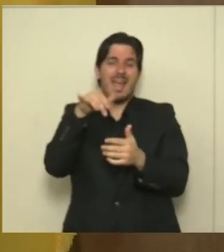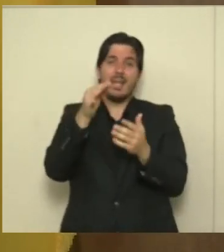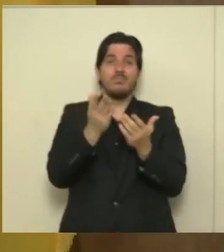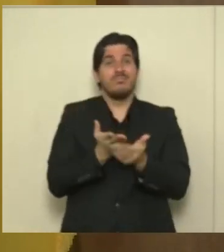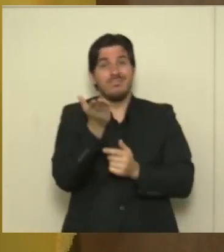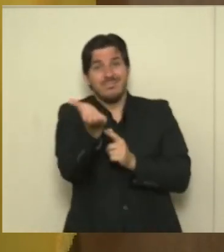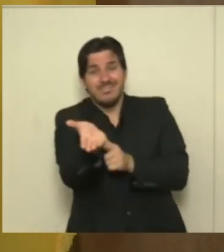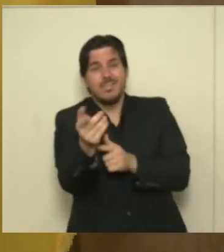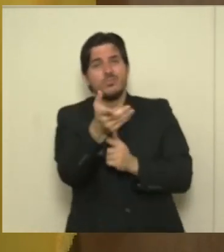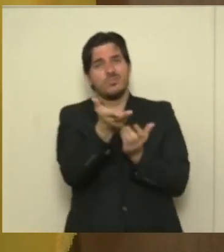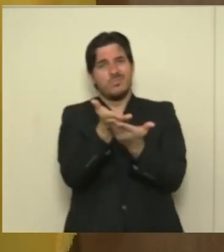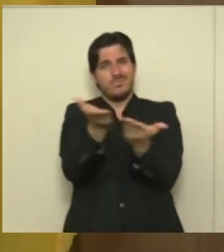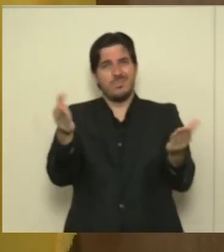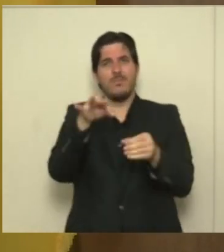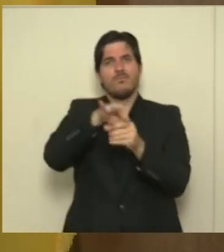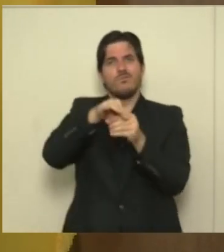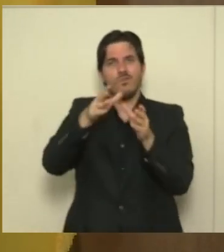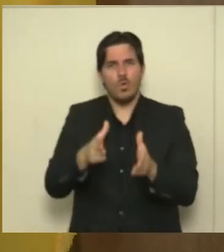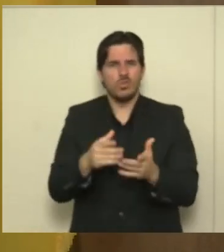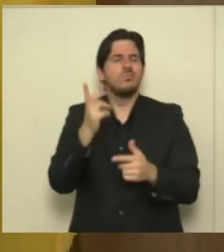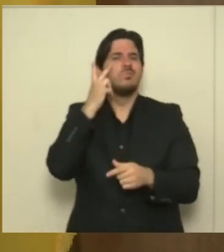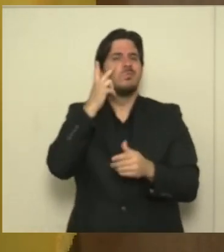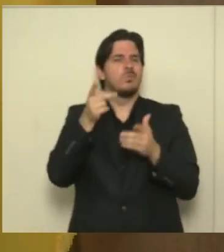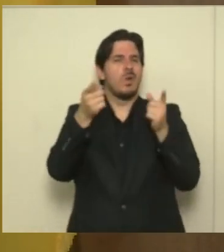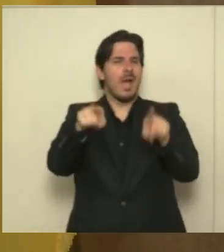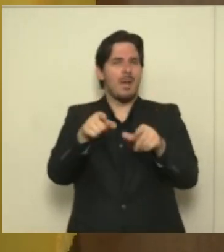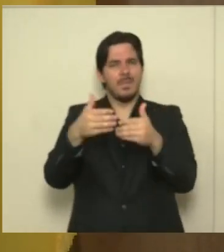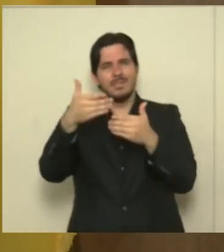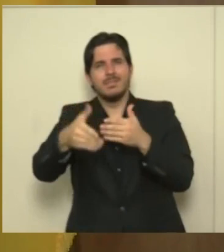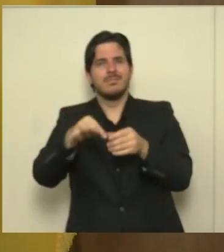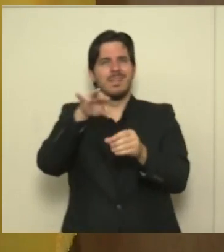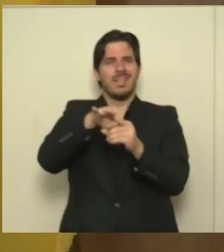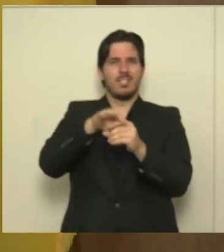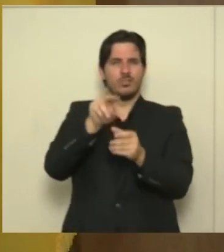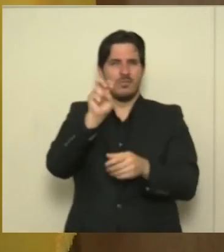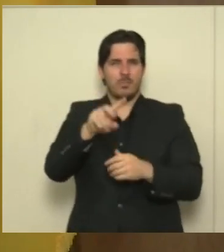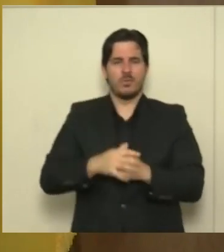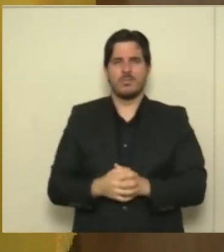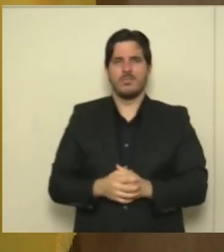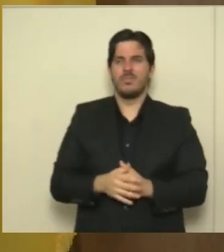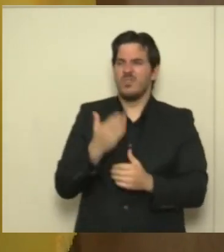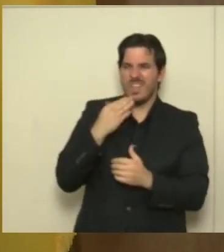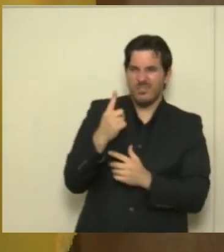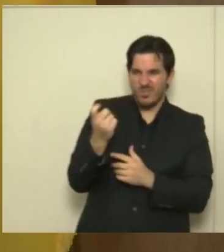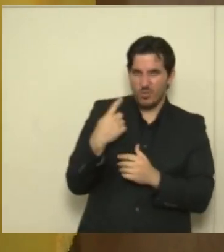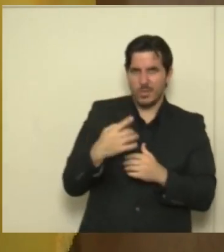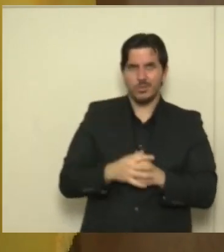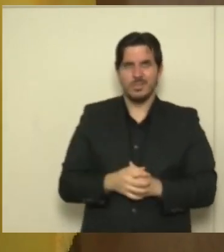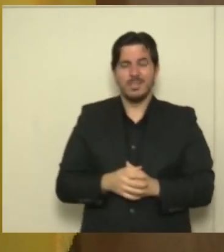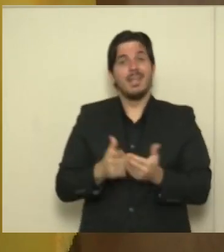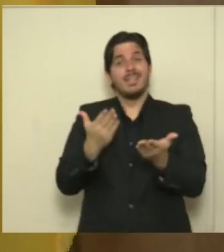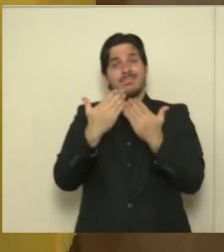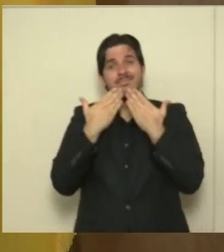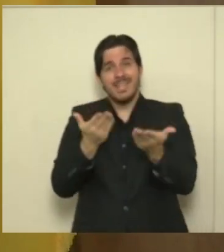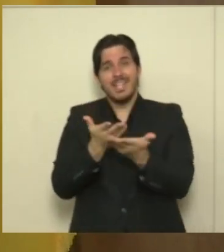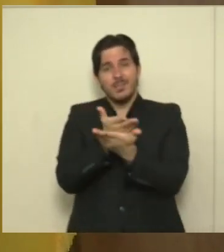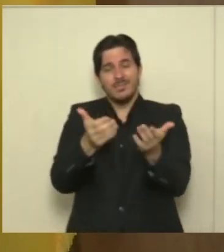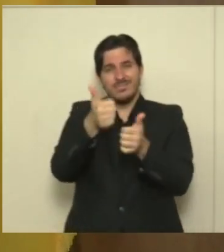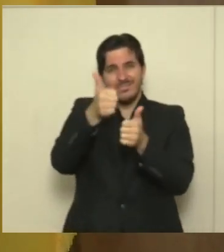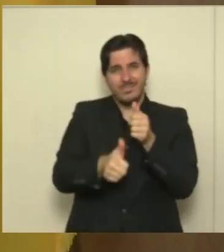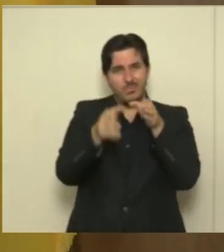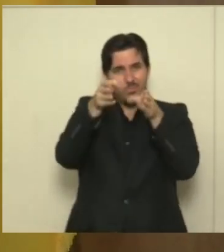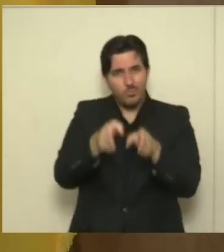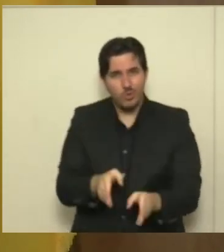end of this election. Thank you for that question, and I want to thank every New Mexican who has joined us again